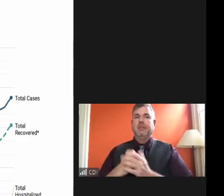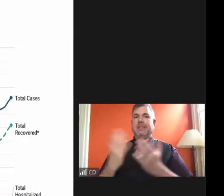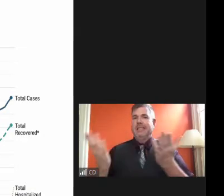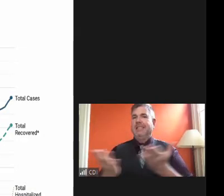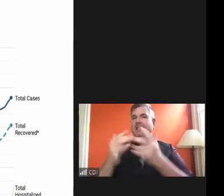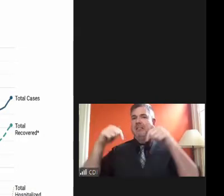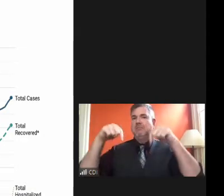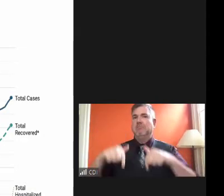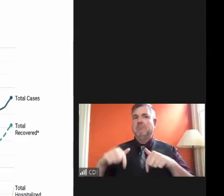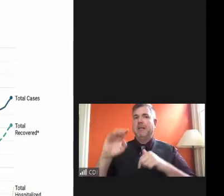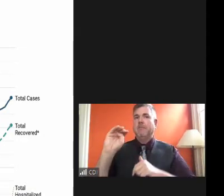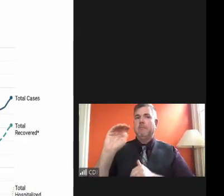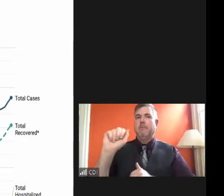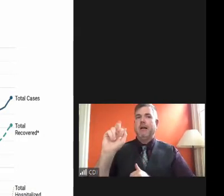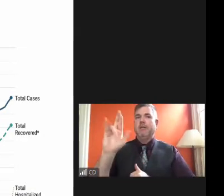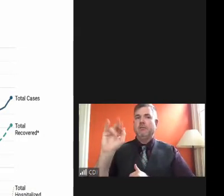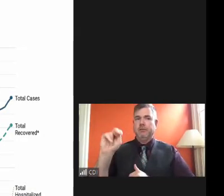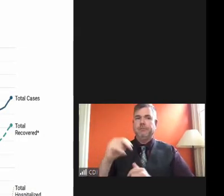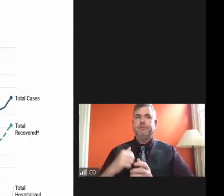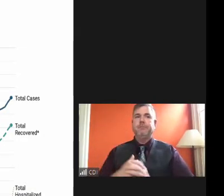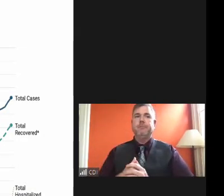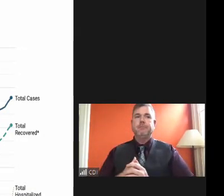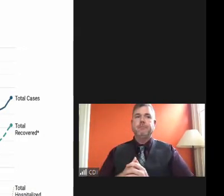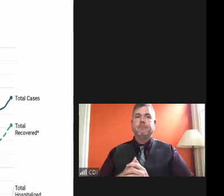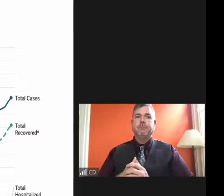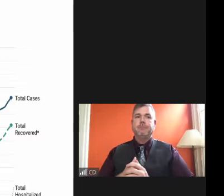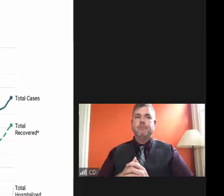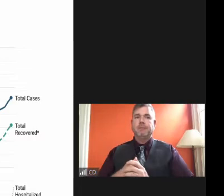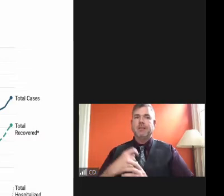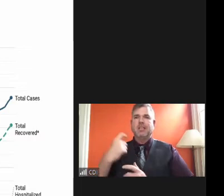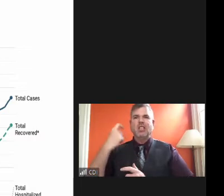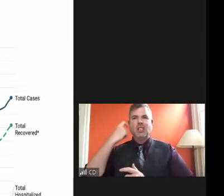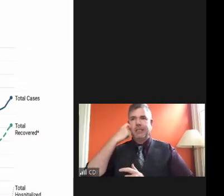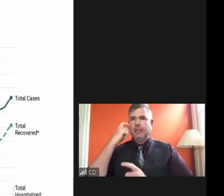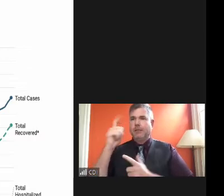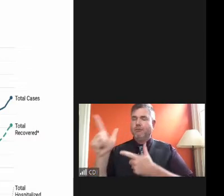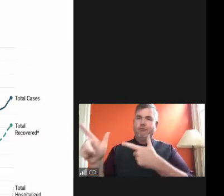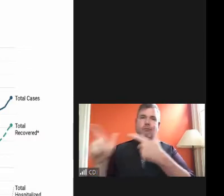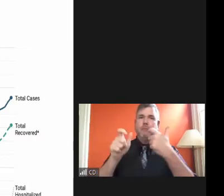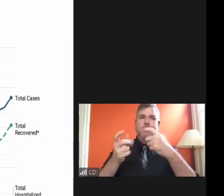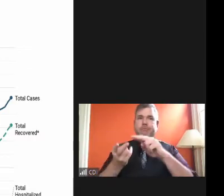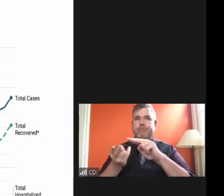about mid-June. And this is a pattern that's been observed throughout the